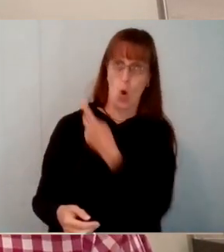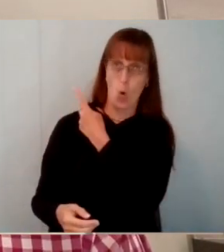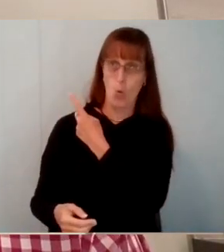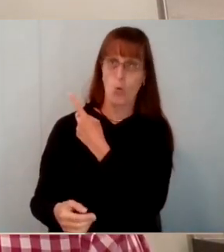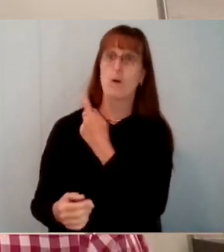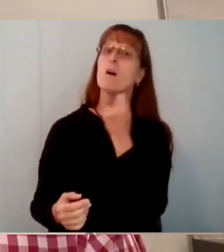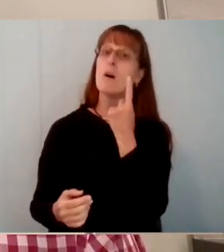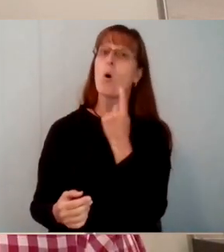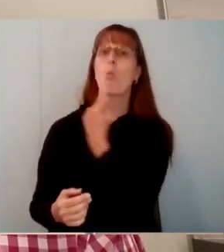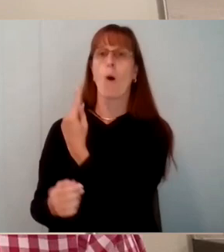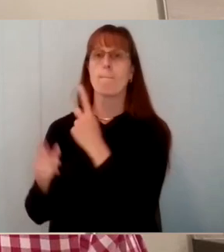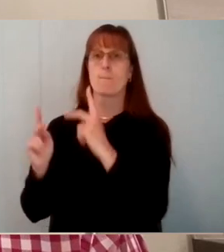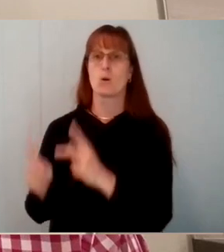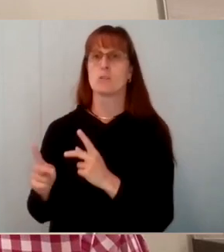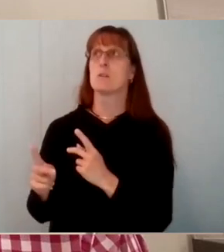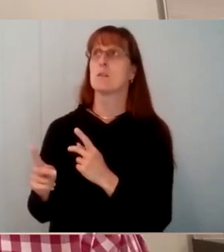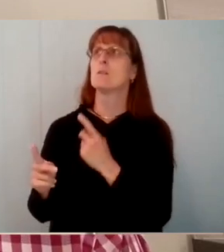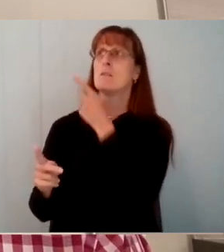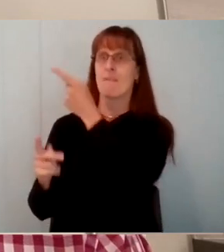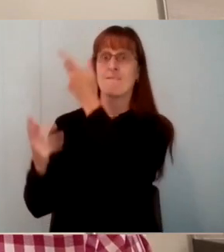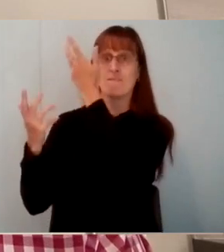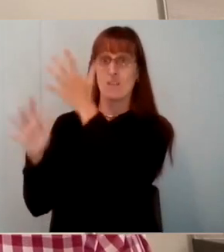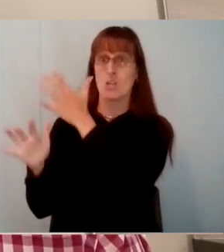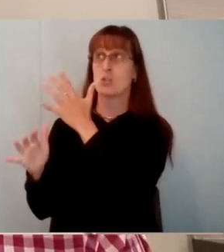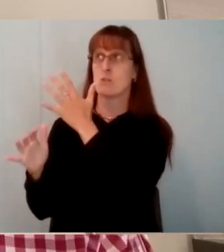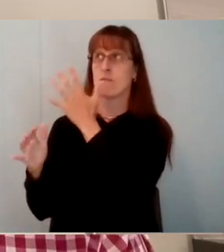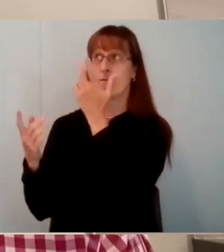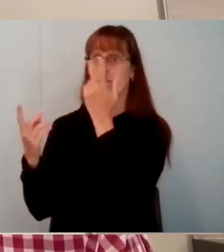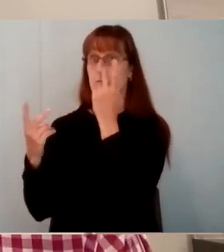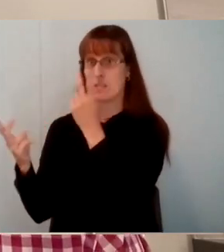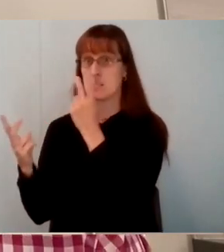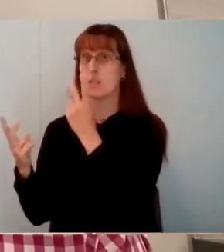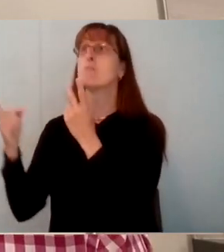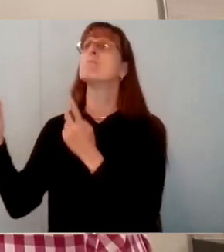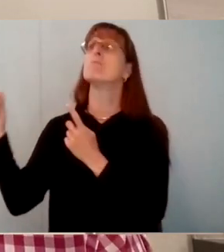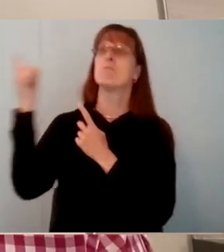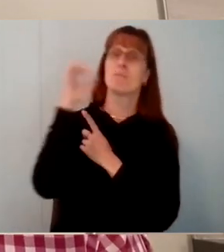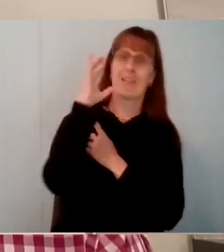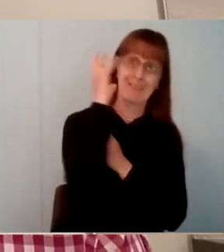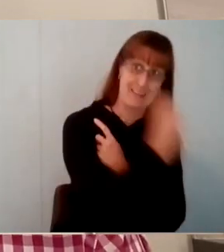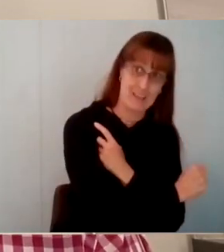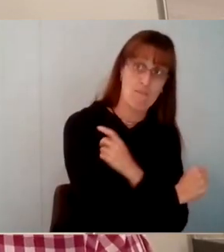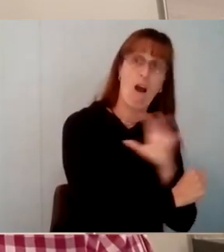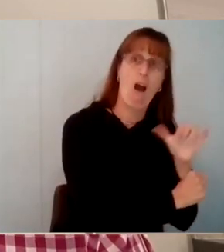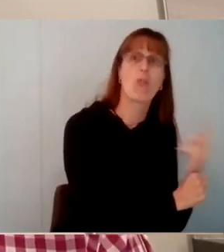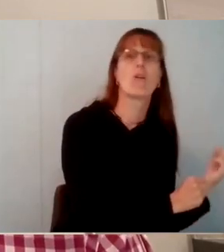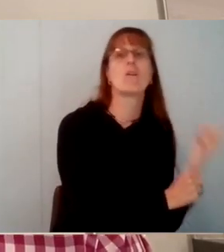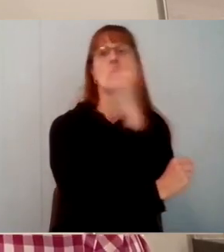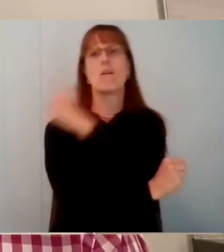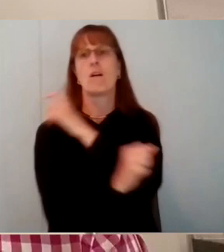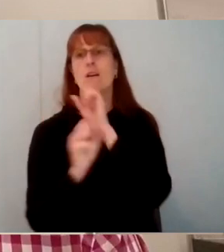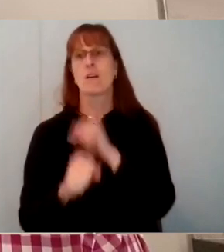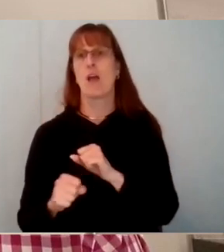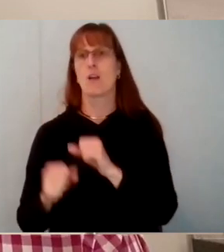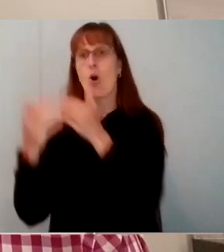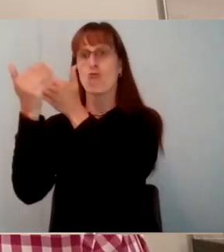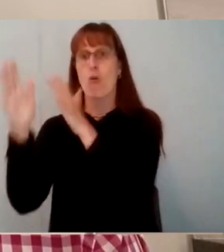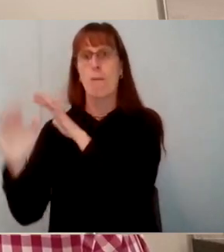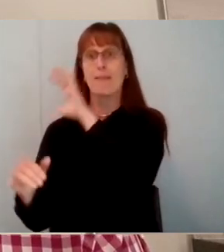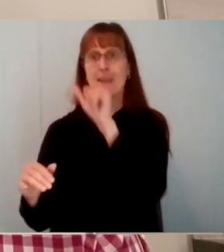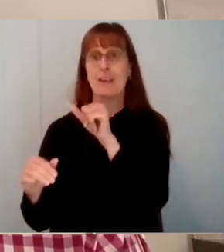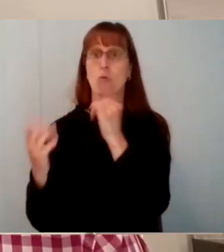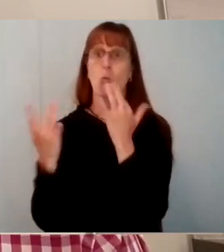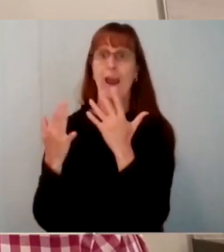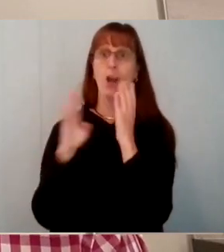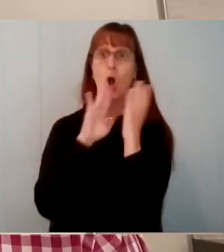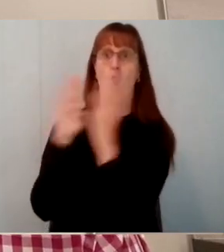have to come in and go out only one at a time, as we limit those things. So please be understanding of that. Again, we've been getting some pushback at the front